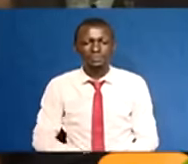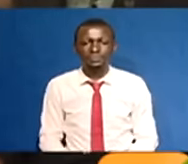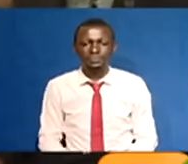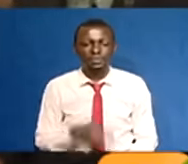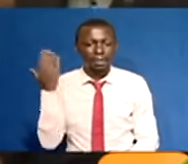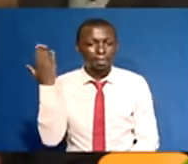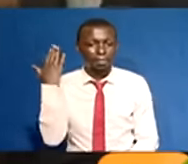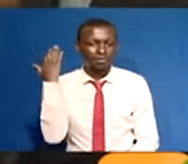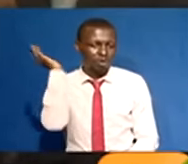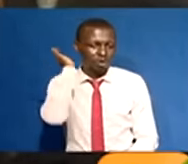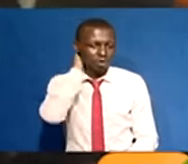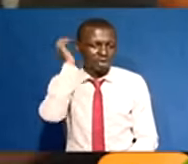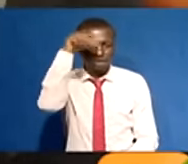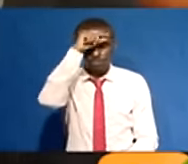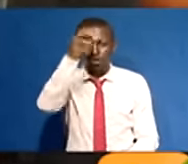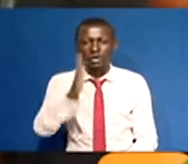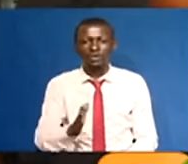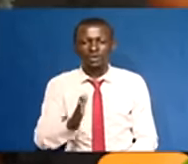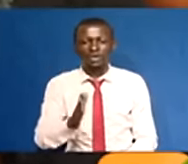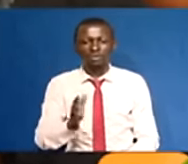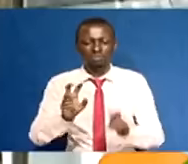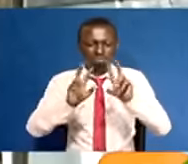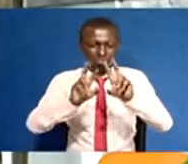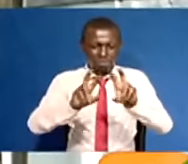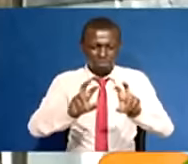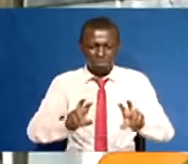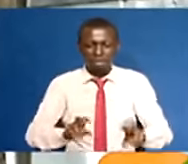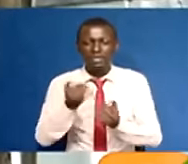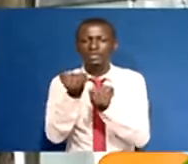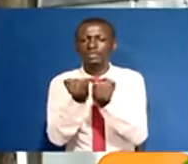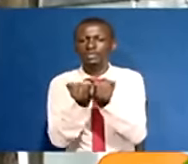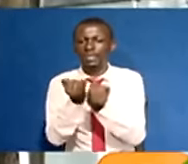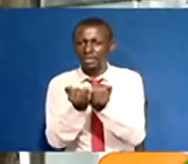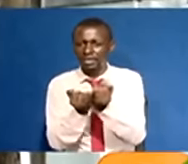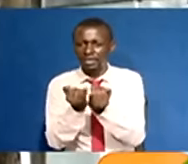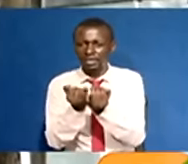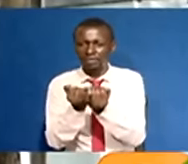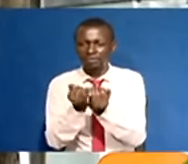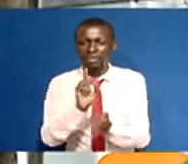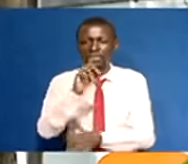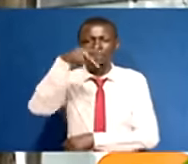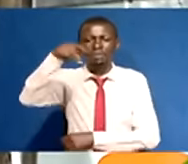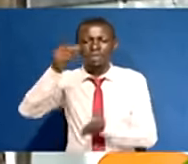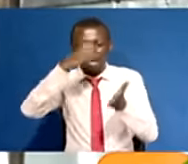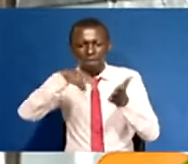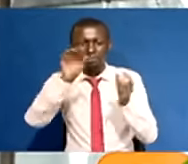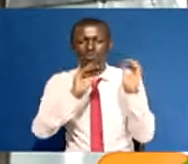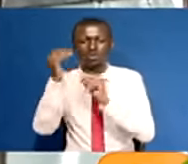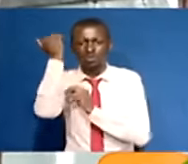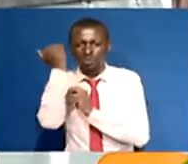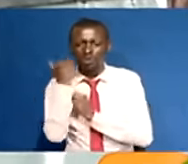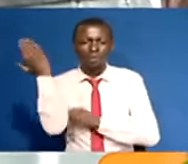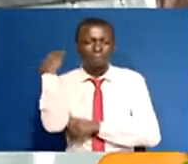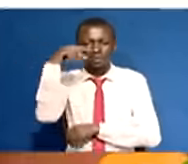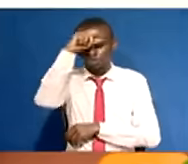Former Murang’a Governor Mwangi Wa Iria is a wanted man. On Saturday, the Director of Prosecutions approved the prosecution of the former